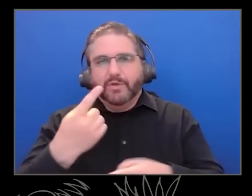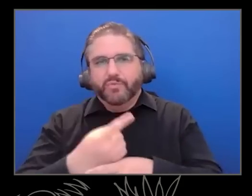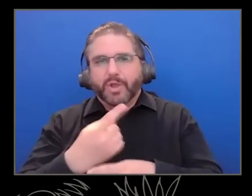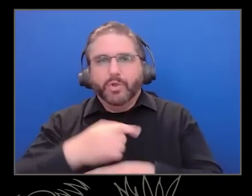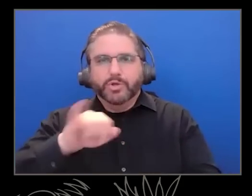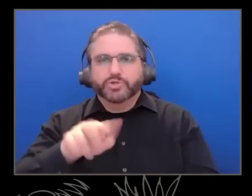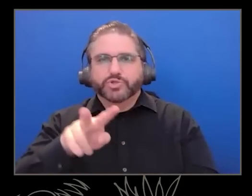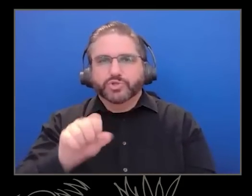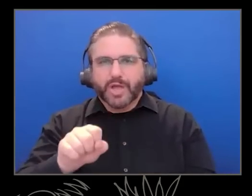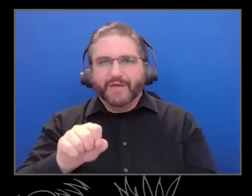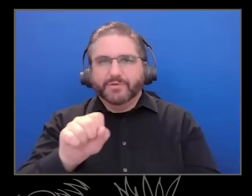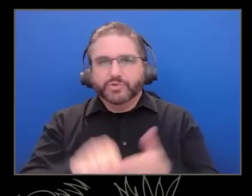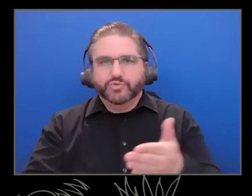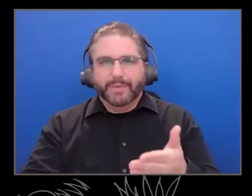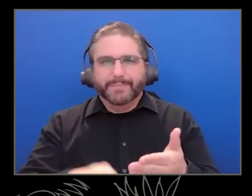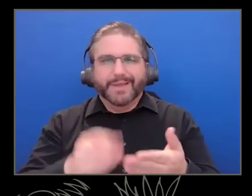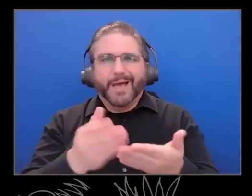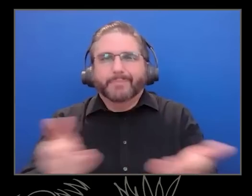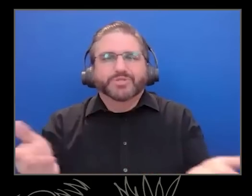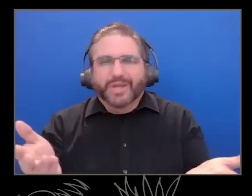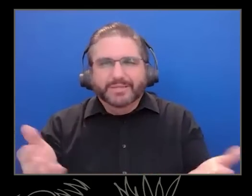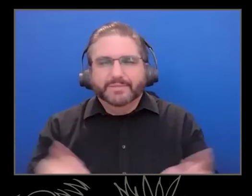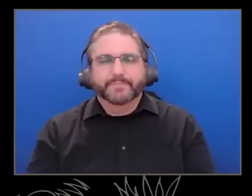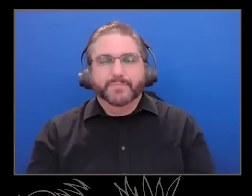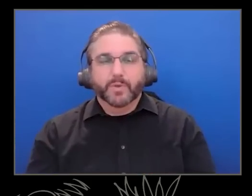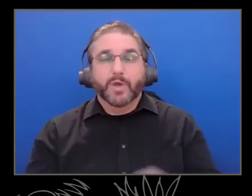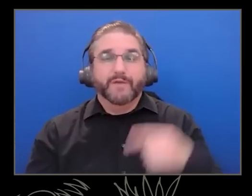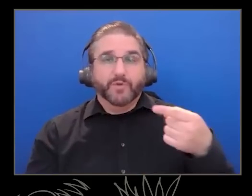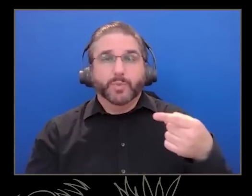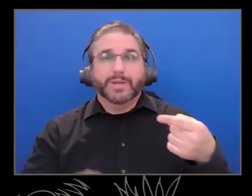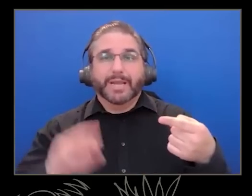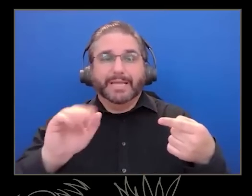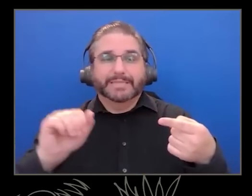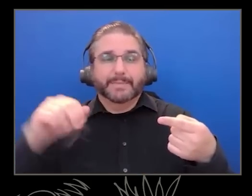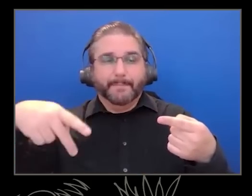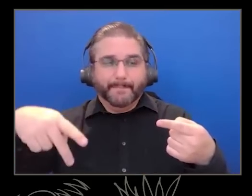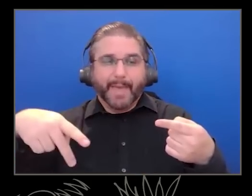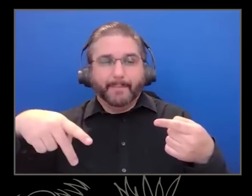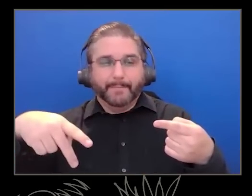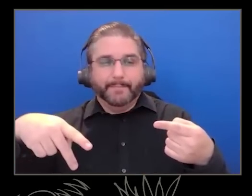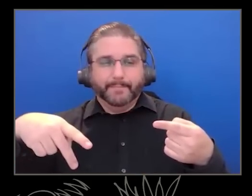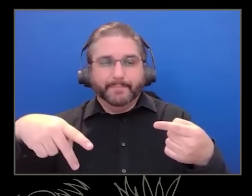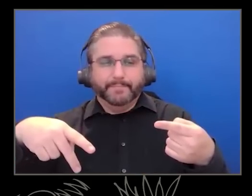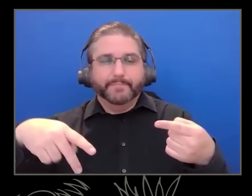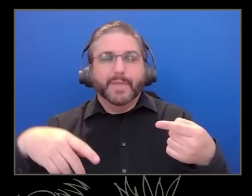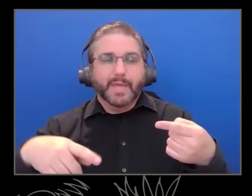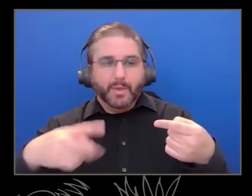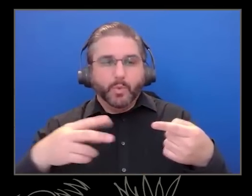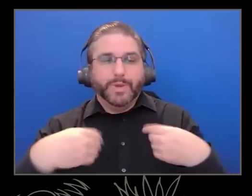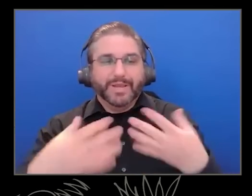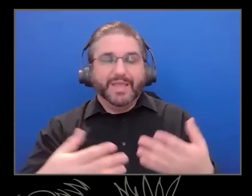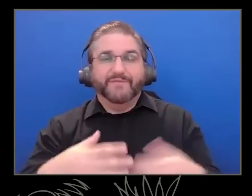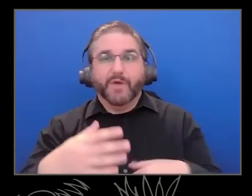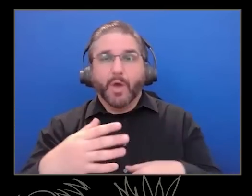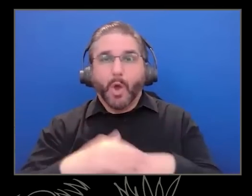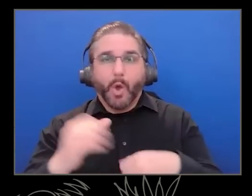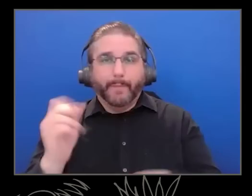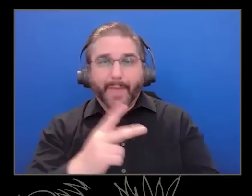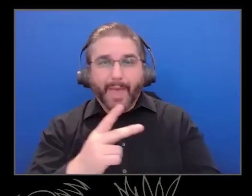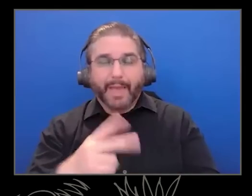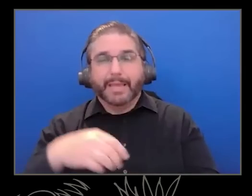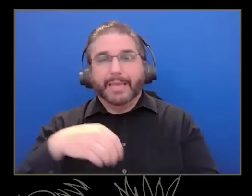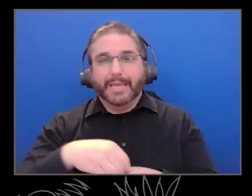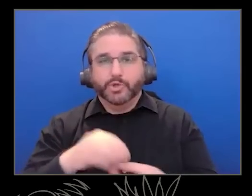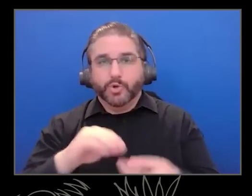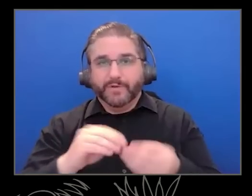So we'll step through this in a second. So the first is map. This is going to be super similar to array.map. We're going to give a callback. It's going to give us the internal value.